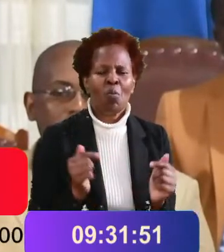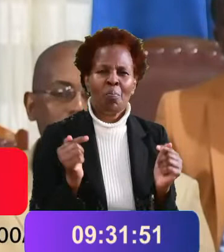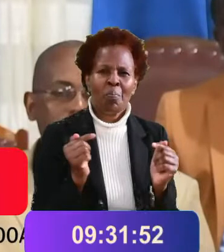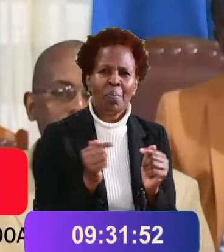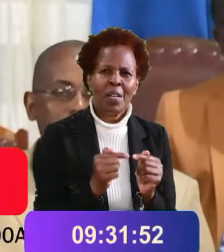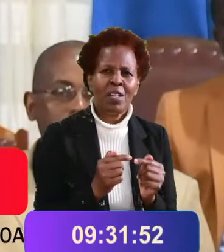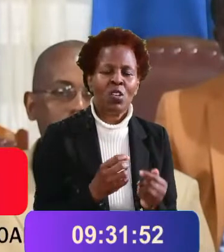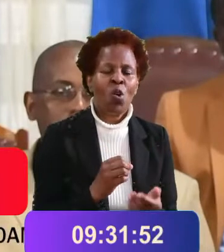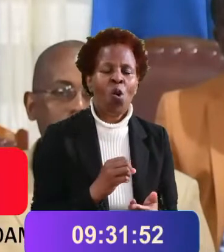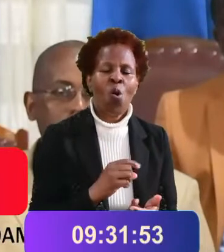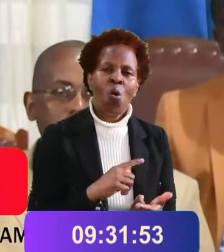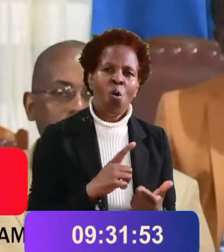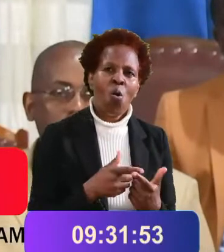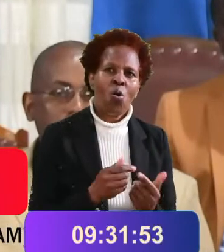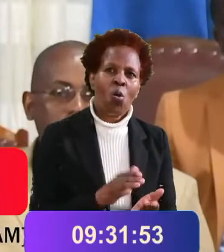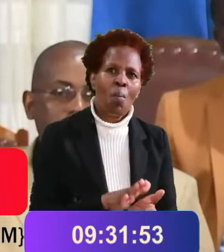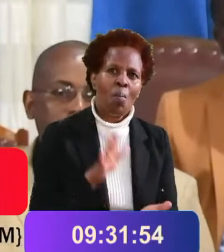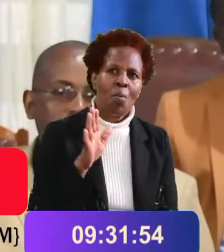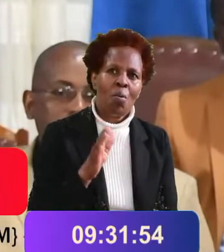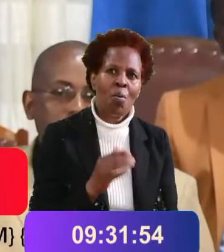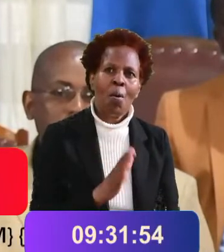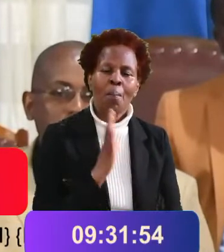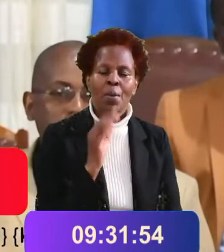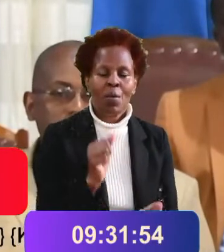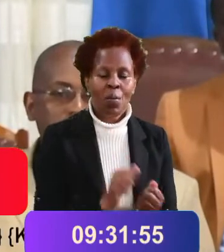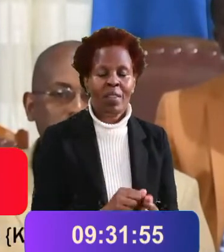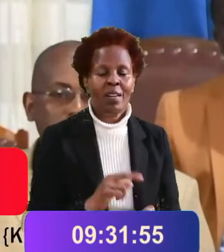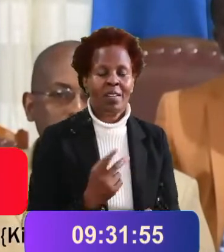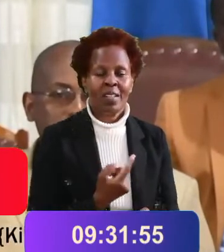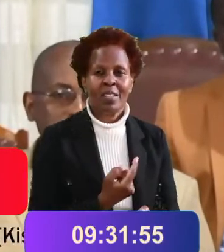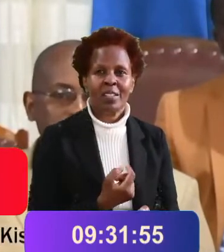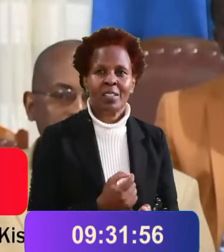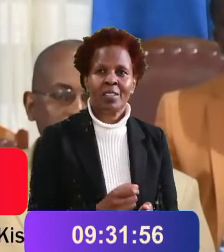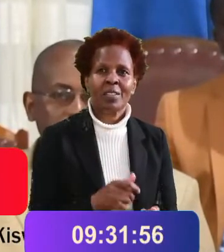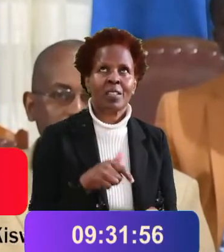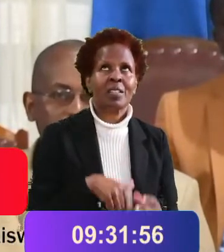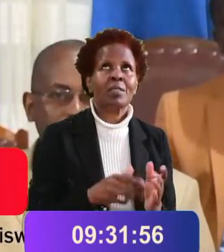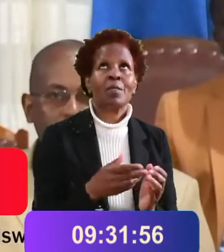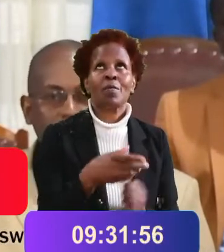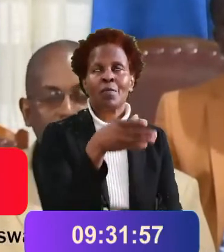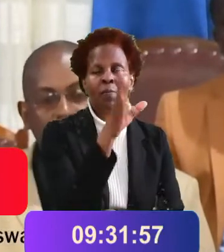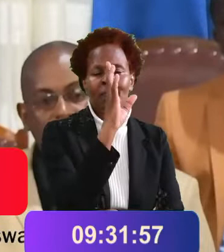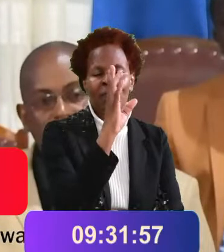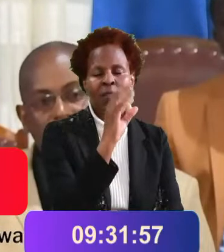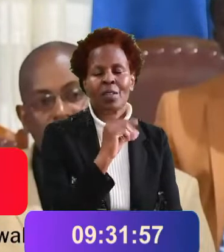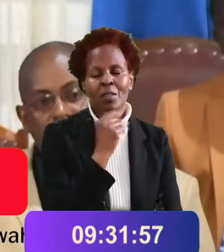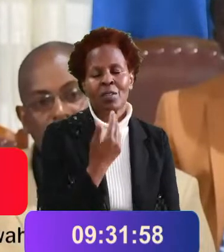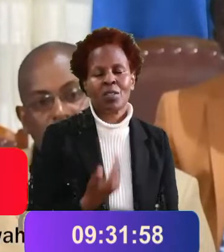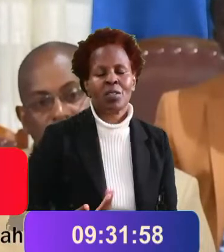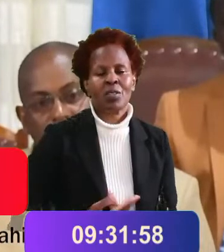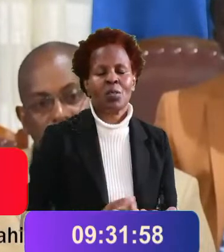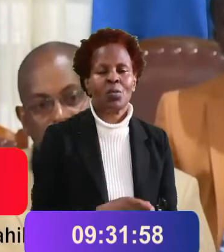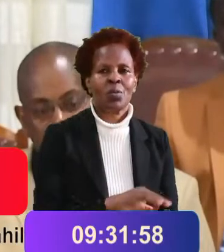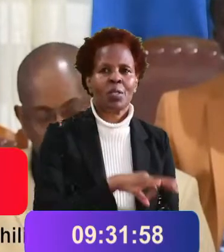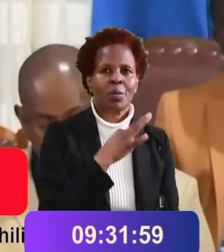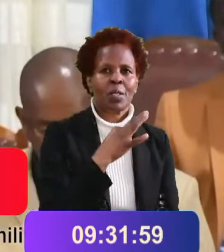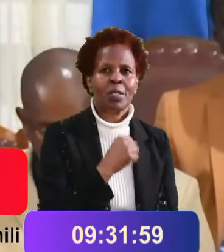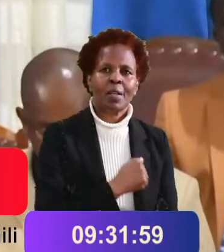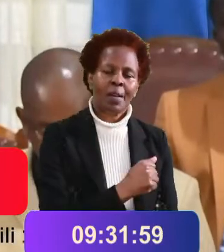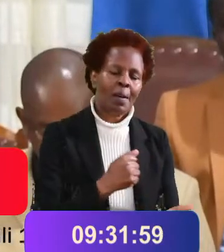from gain will not leave us the same. In the name of the Father, and of the Son, and of the Holy